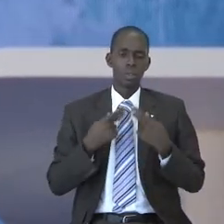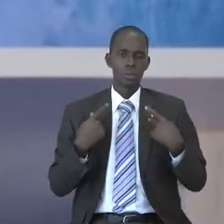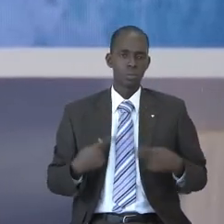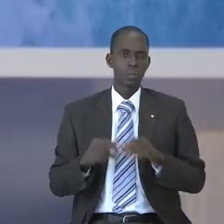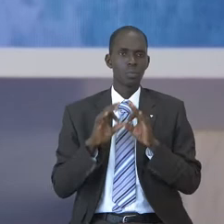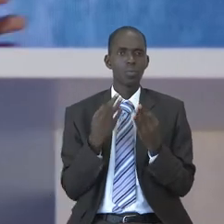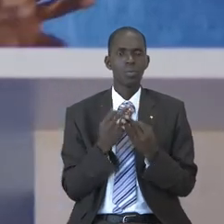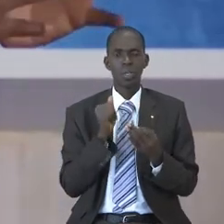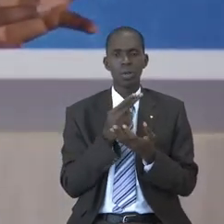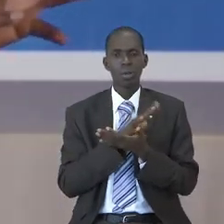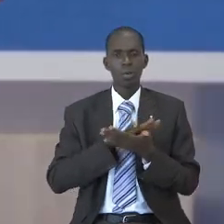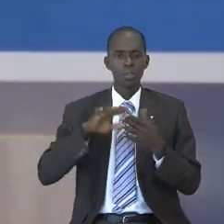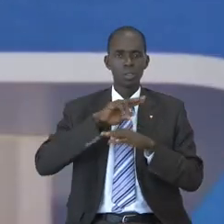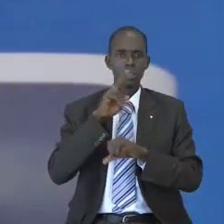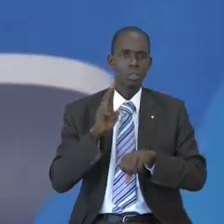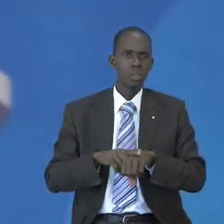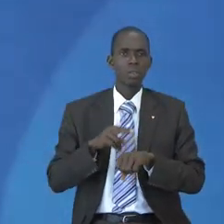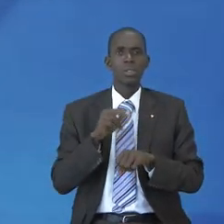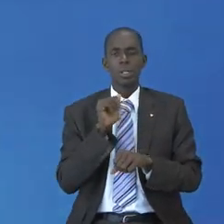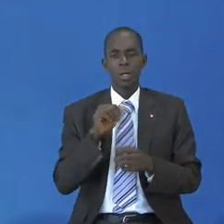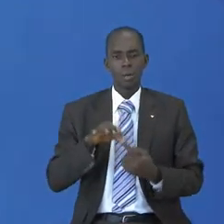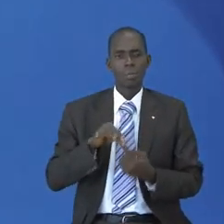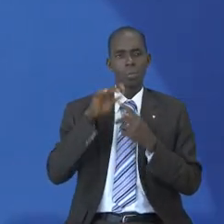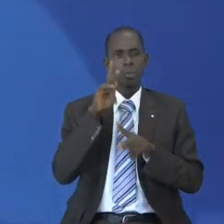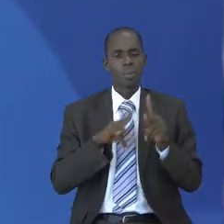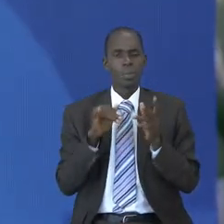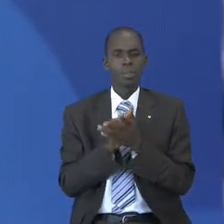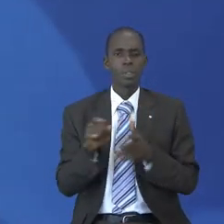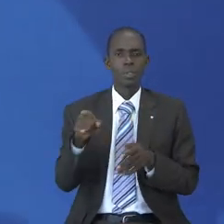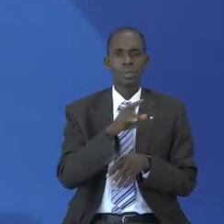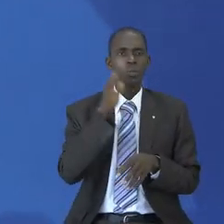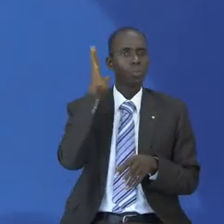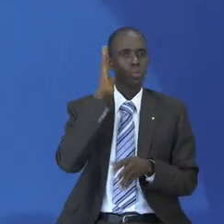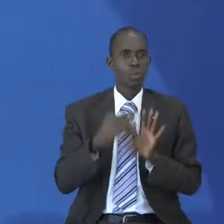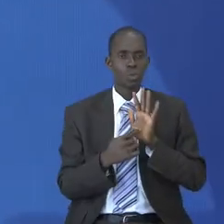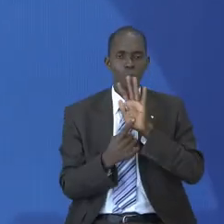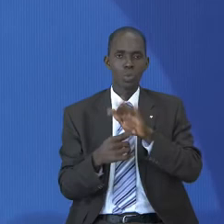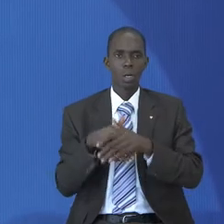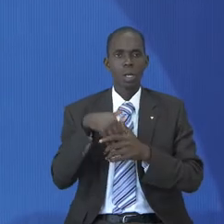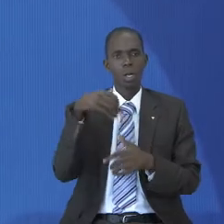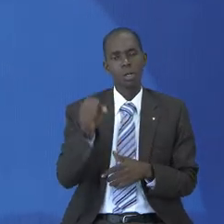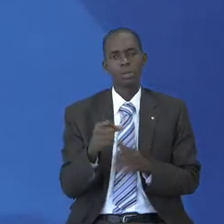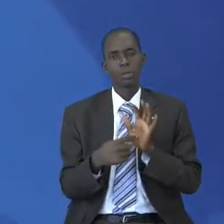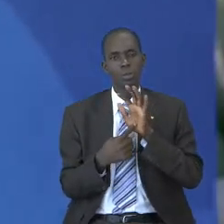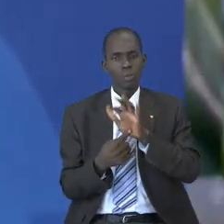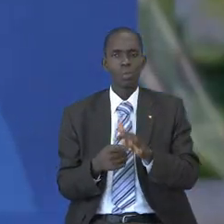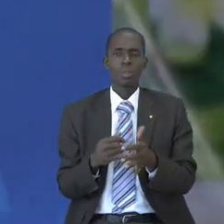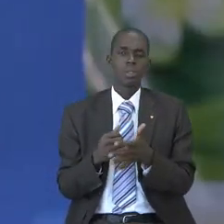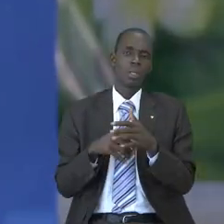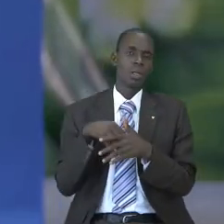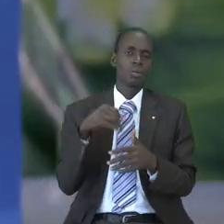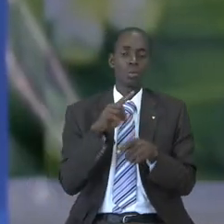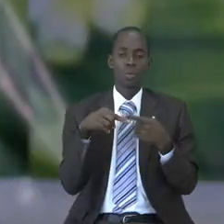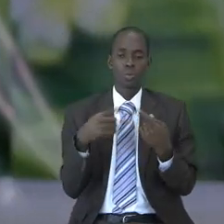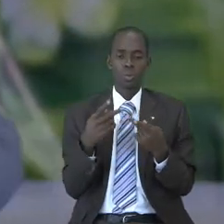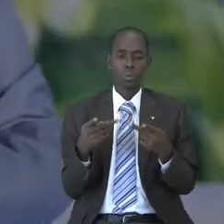holy nation, a peculiar people, that ye shall show forth. Show it forth. You go to your place at work